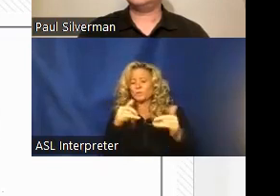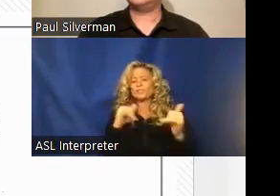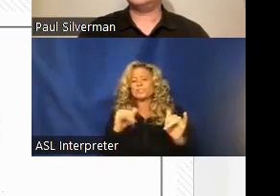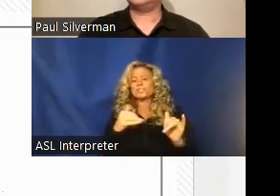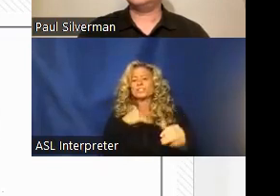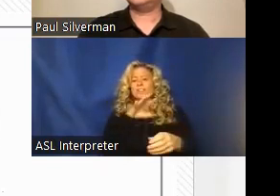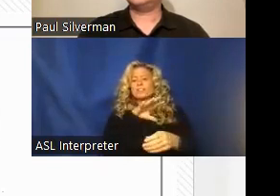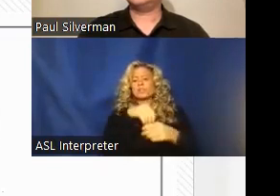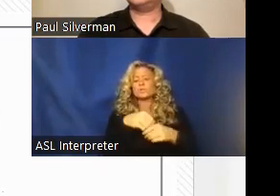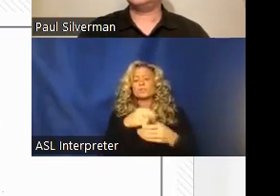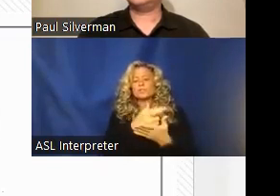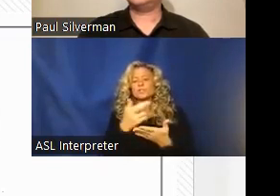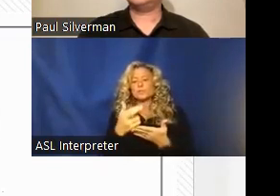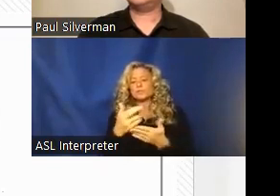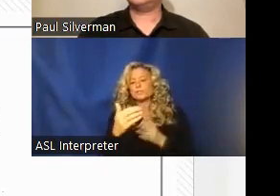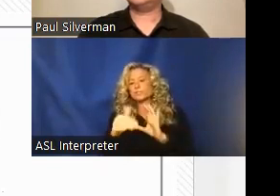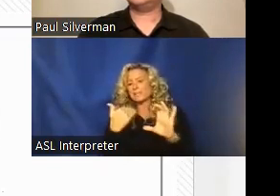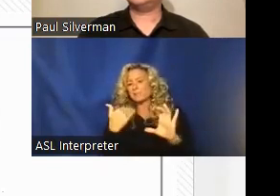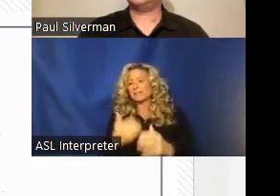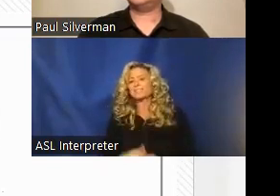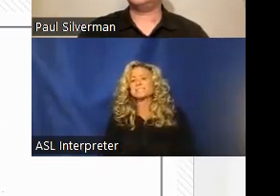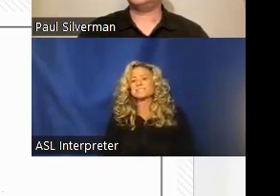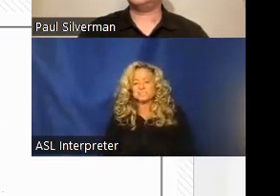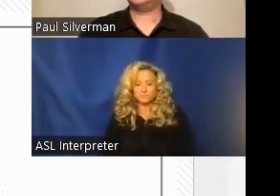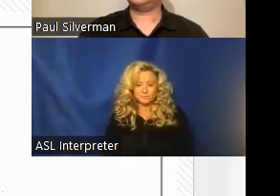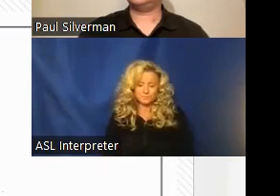inclusion resources. Just send us an email,